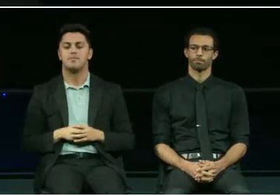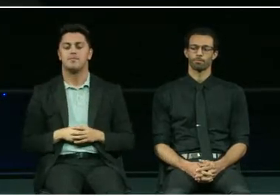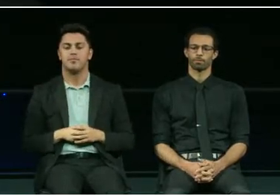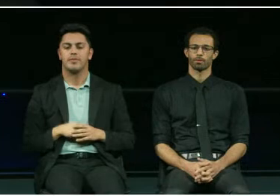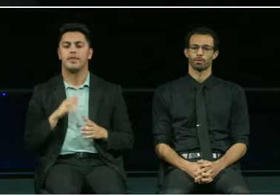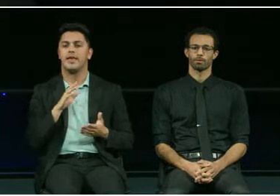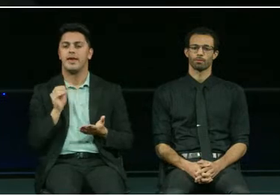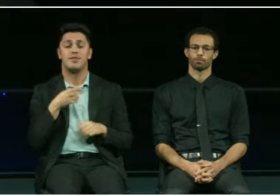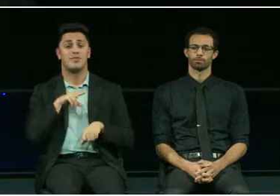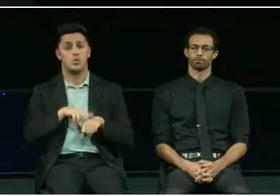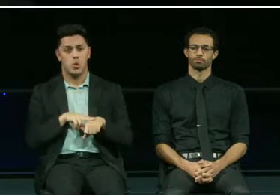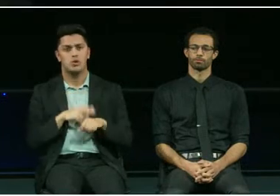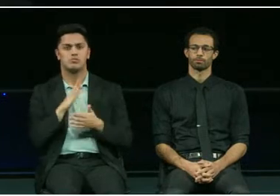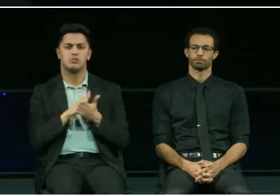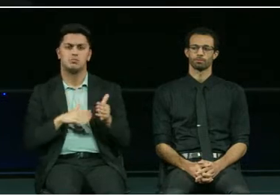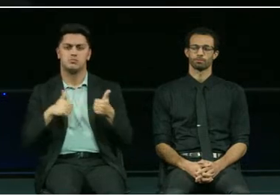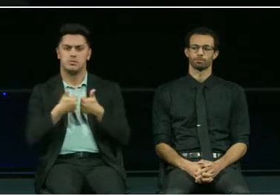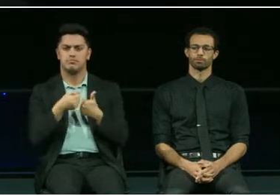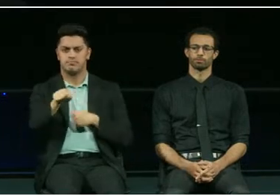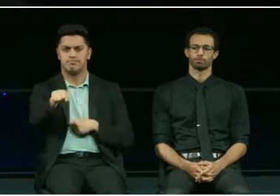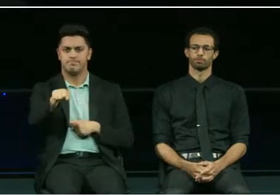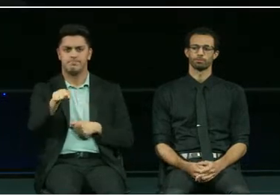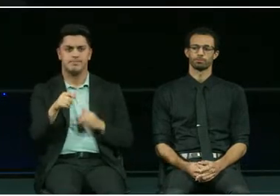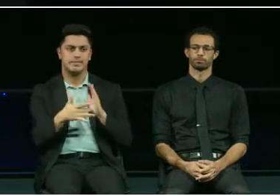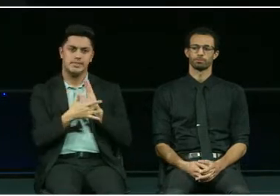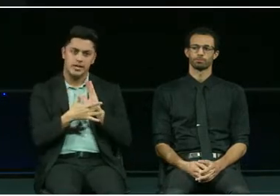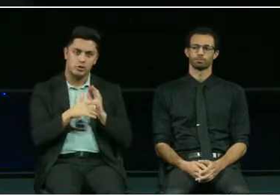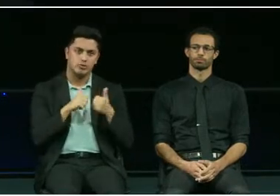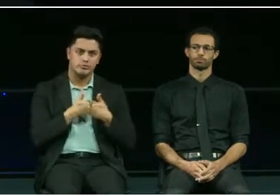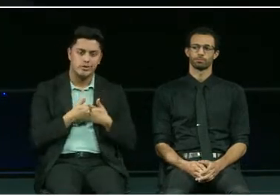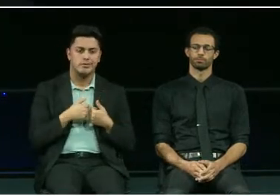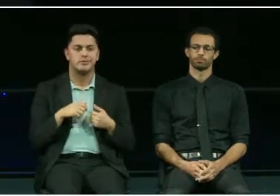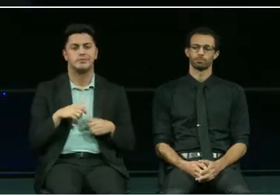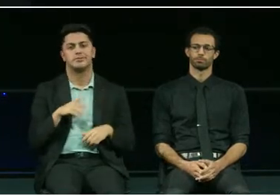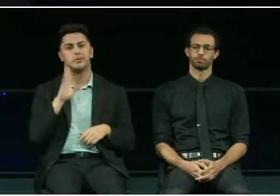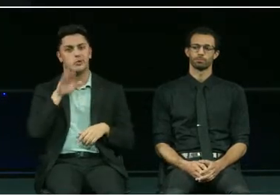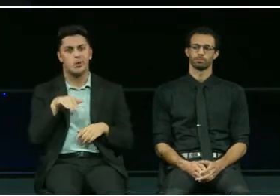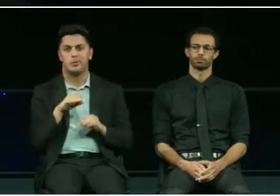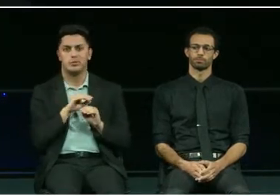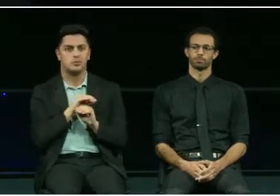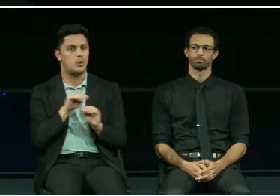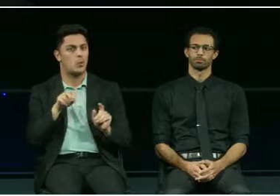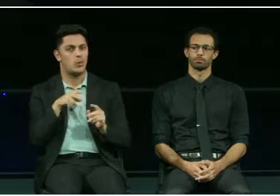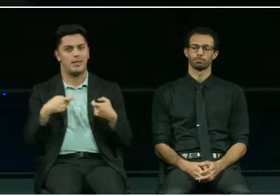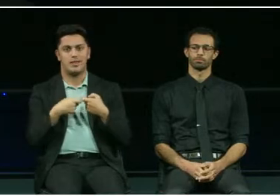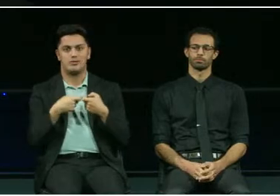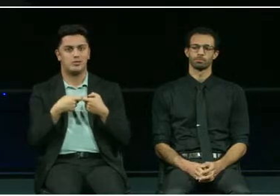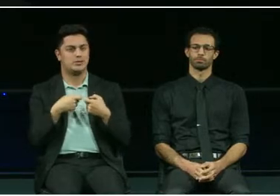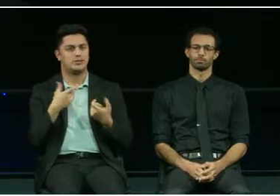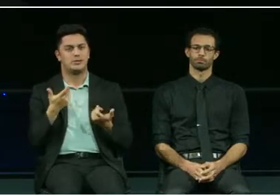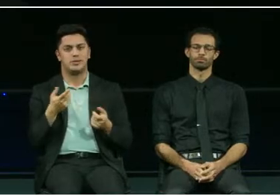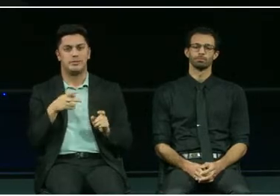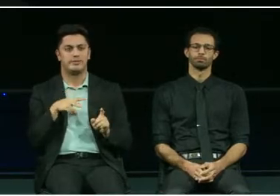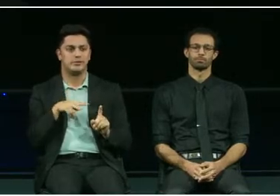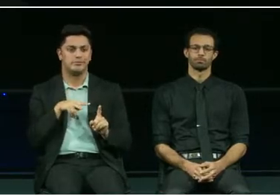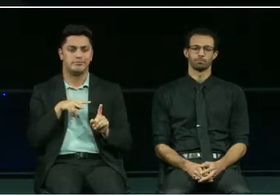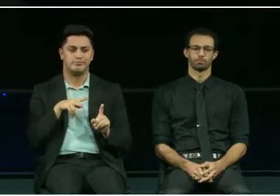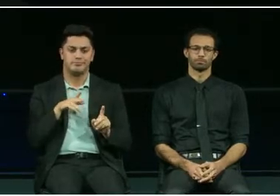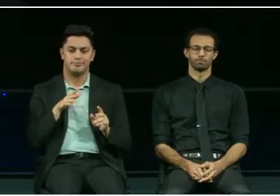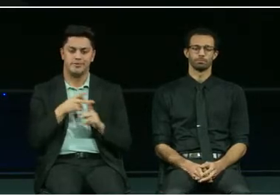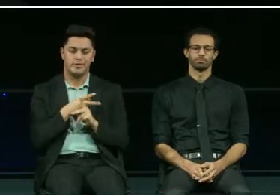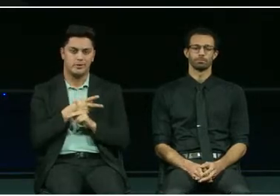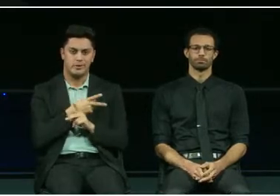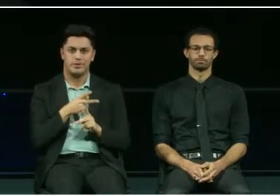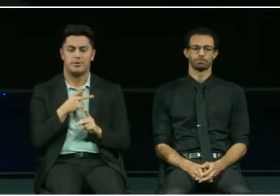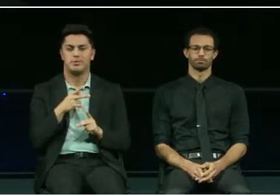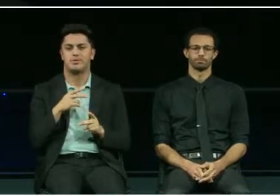And of course there were some challenges, technical challenges, like, you know, there was no electricity, of course, and we had to, you know, figure